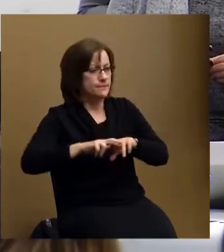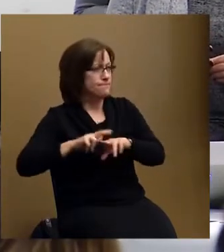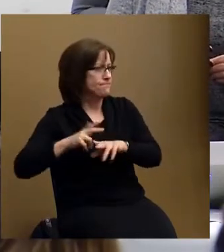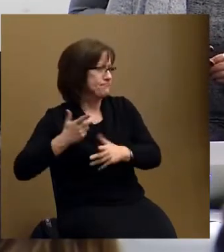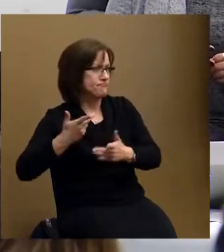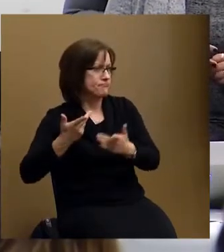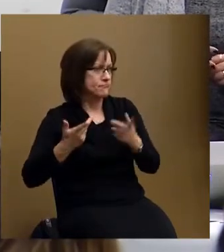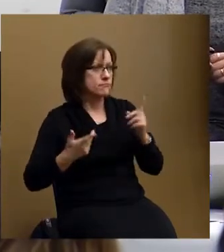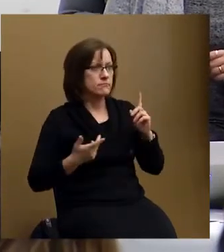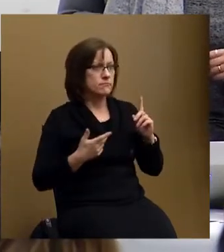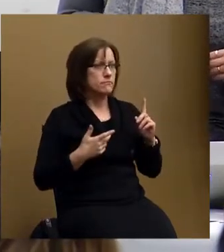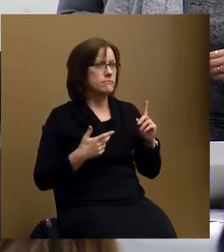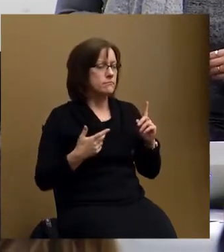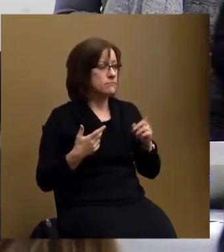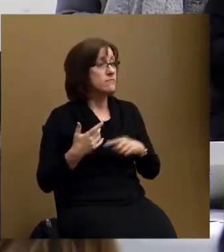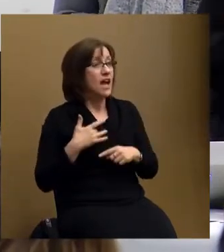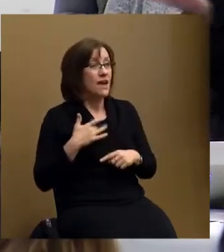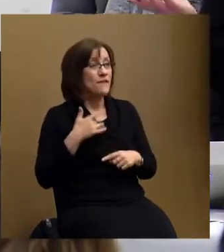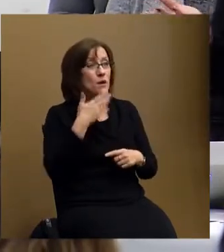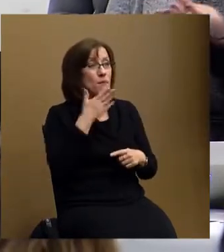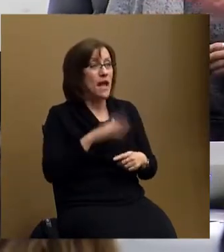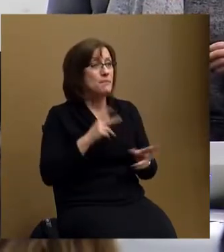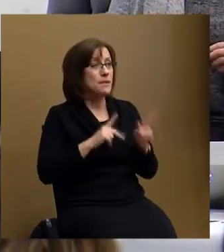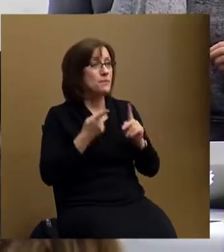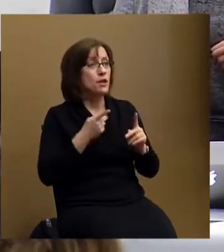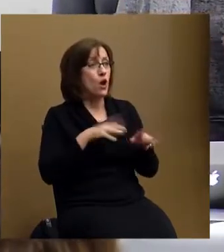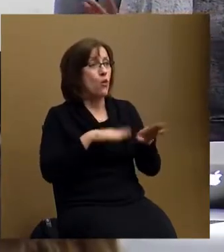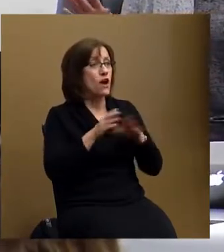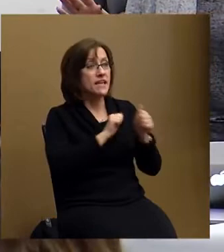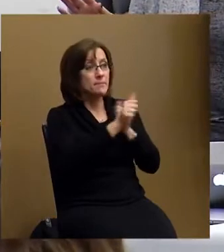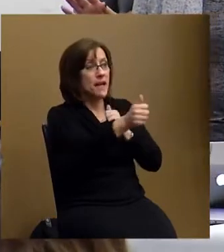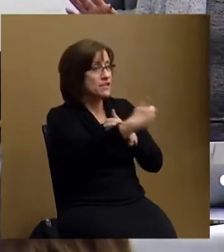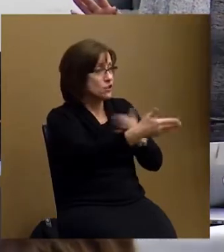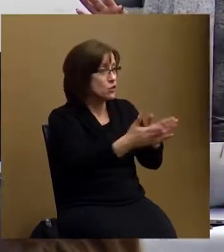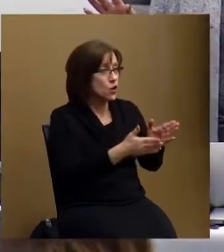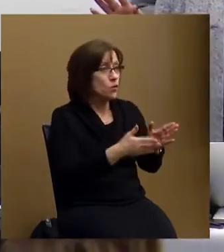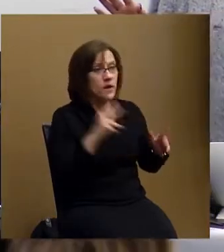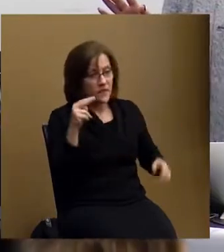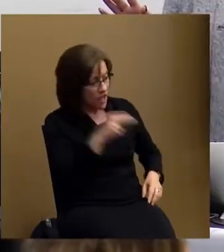walk by the room and she's like wiping down the tables. I'm like, I swear she wants to do this.